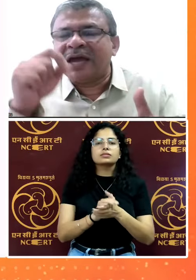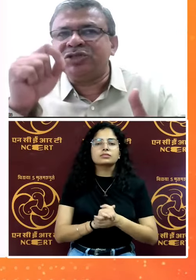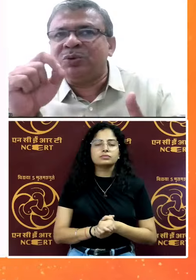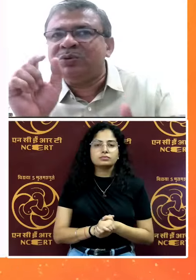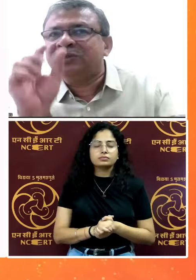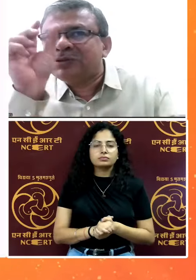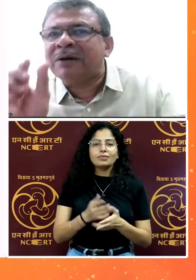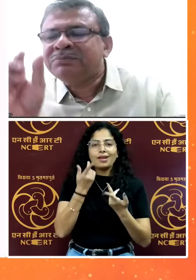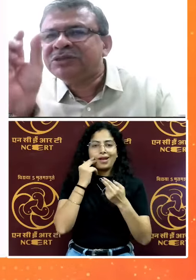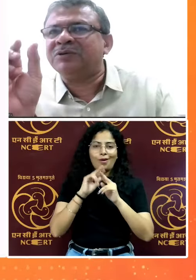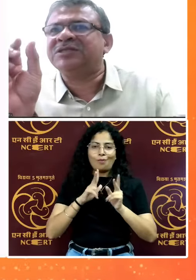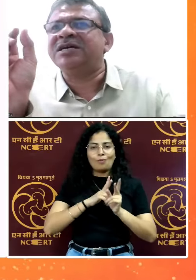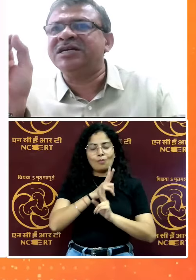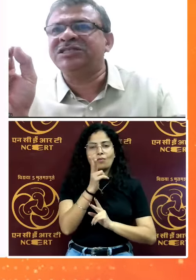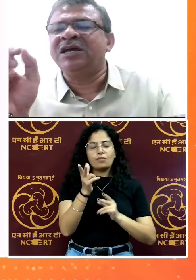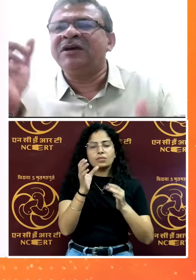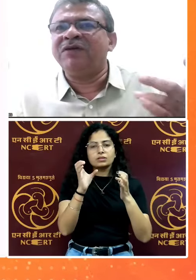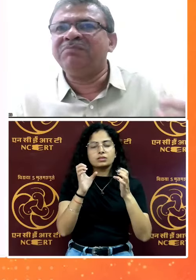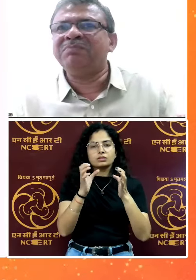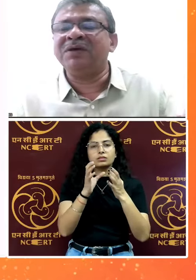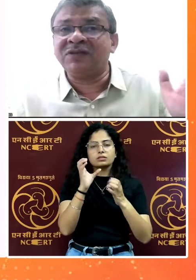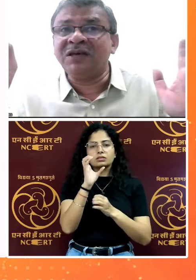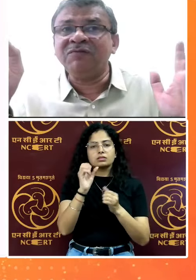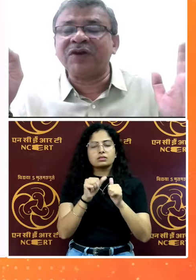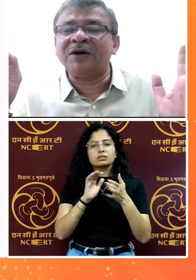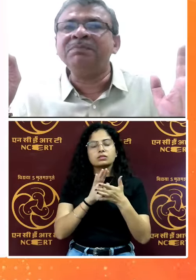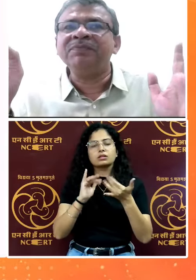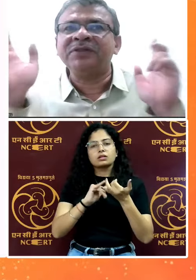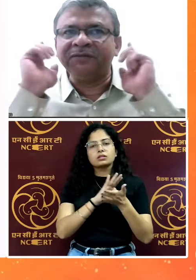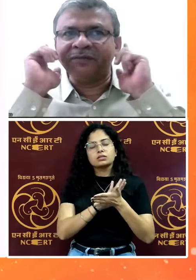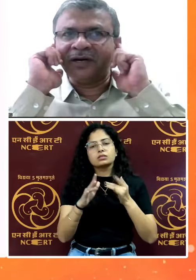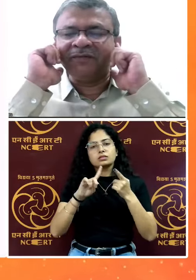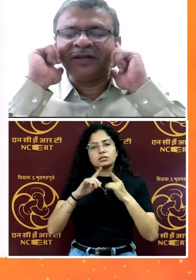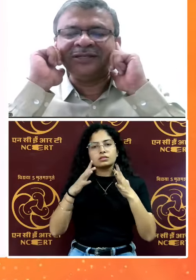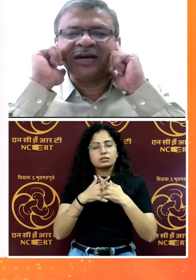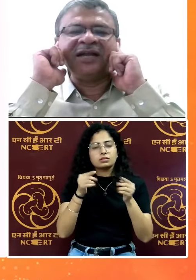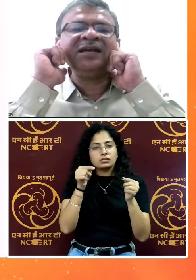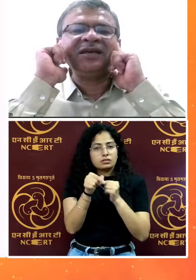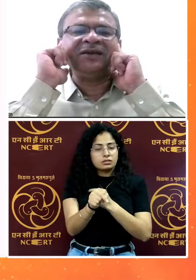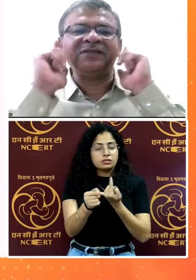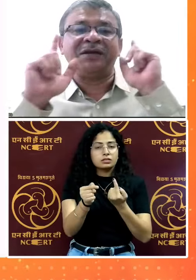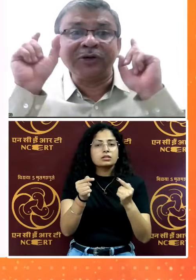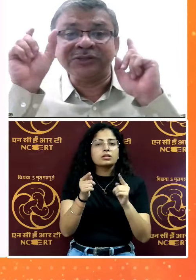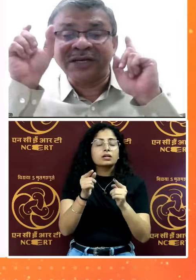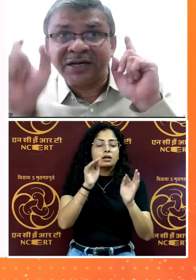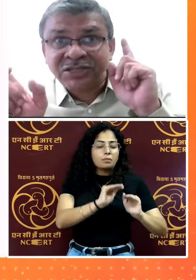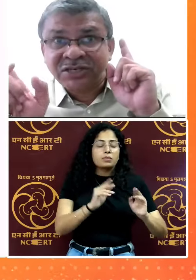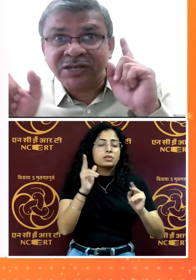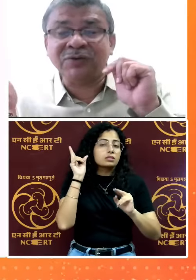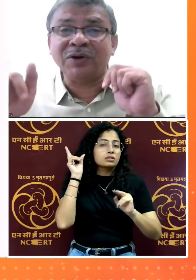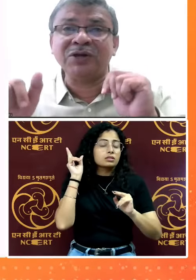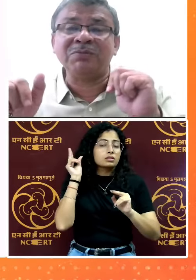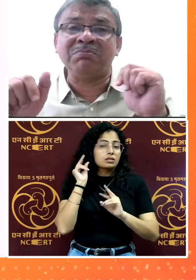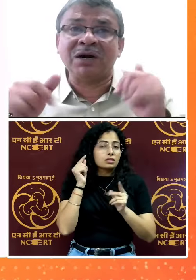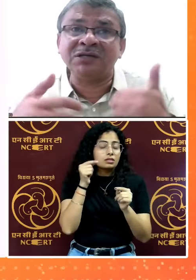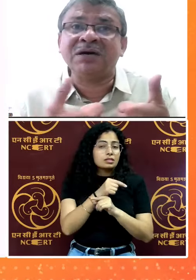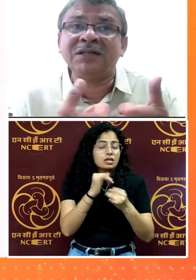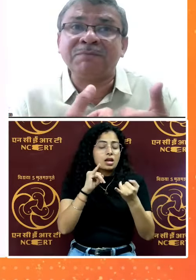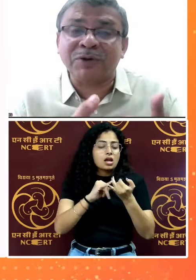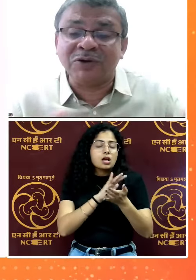say cashew, so some sounds, ish, will be missing from the word when the child hears that, because that ish is going